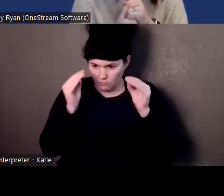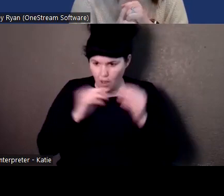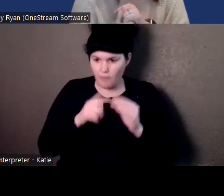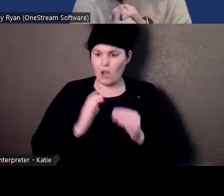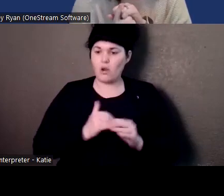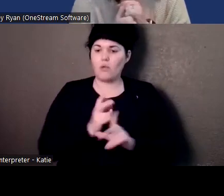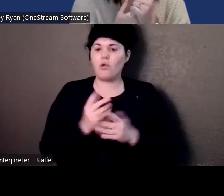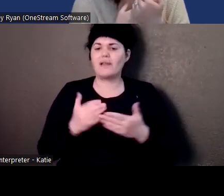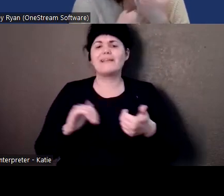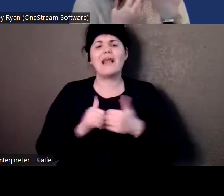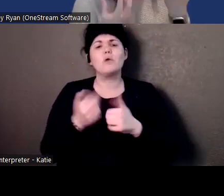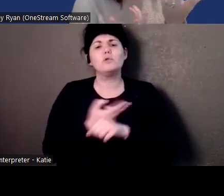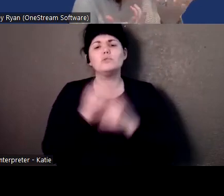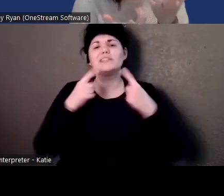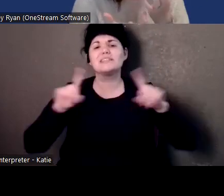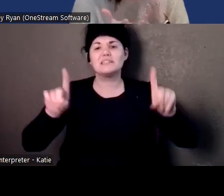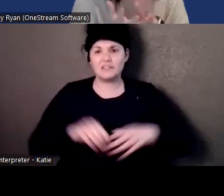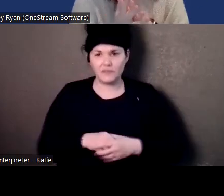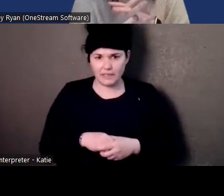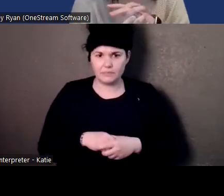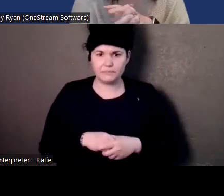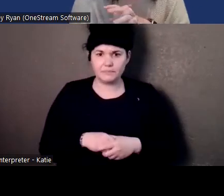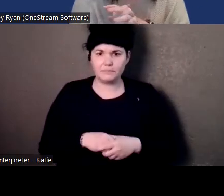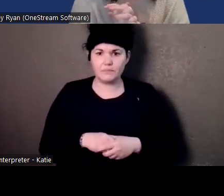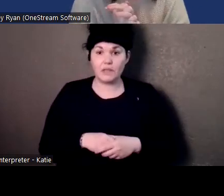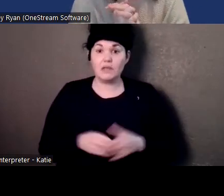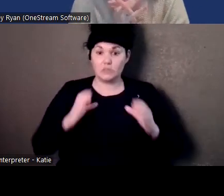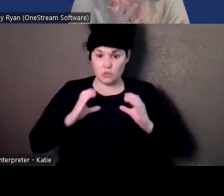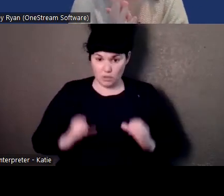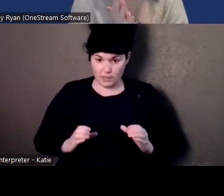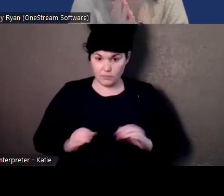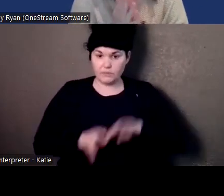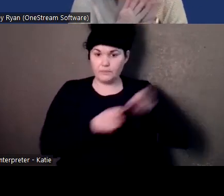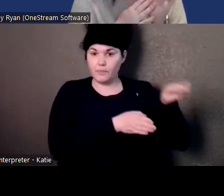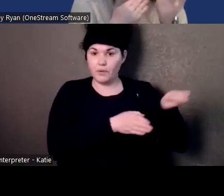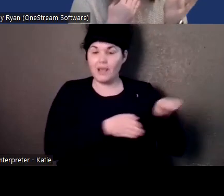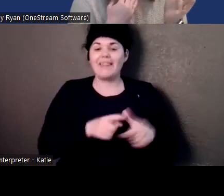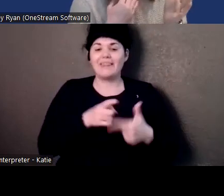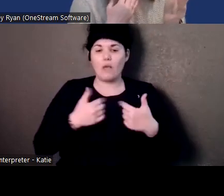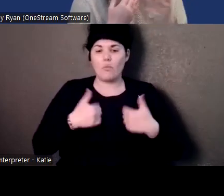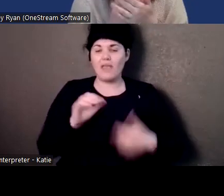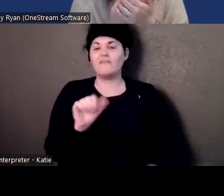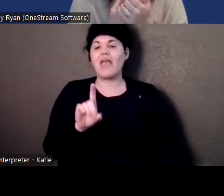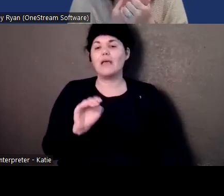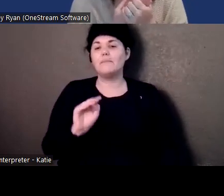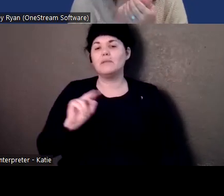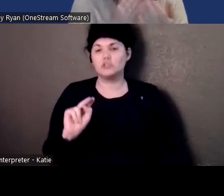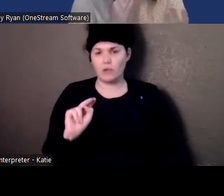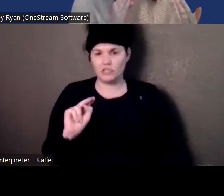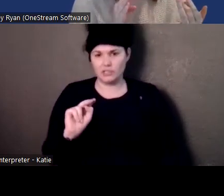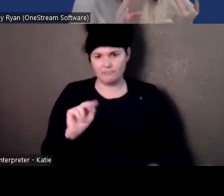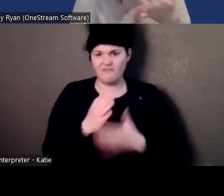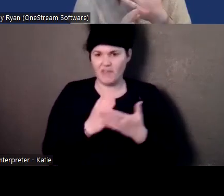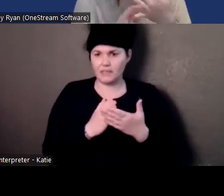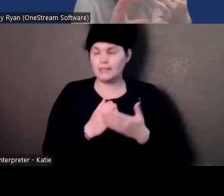successfully. Then once you kind of get through the customer phase, we have the administration phase. So that's anyone